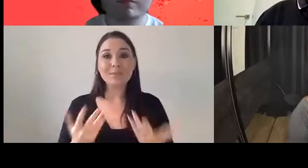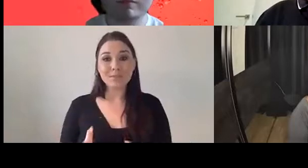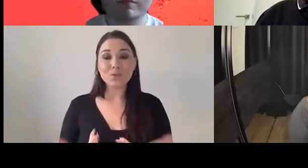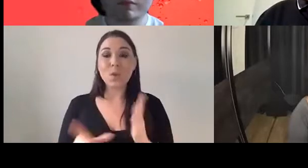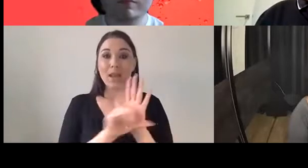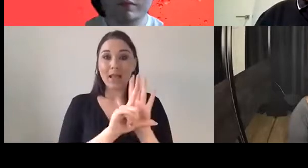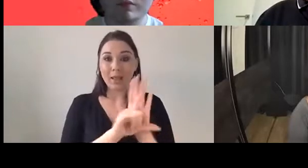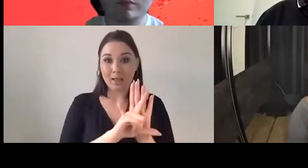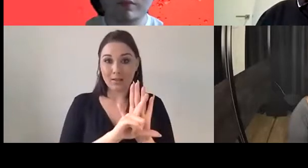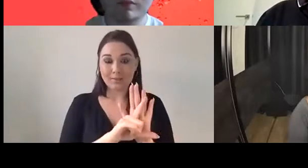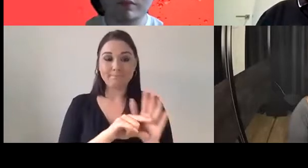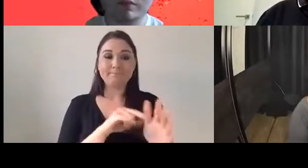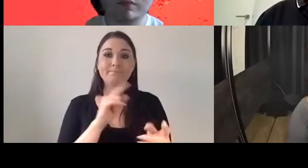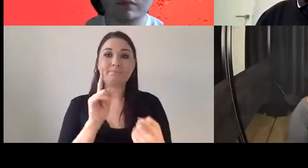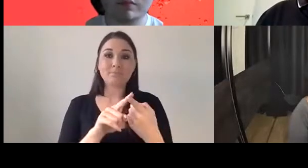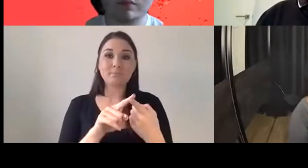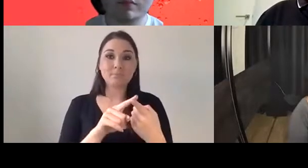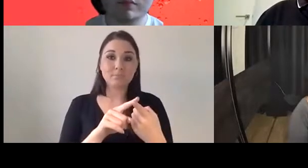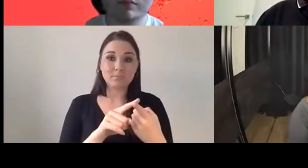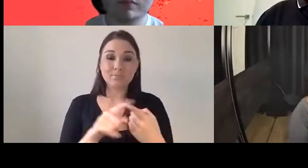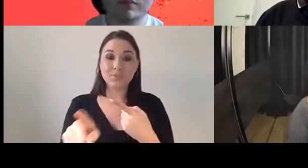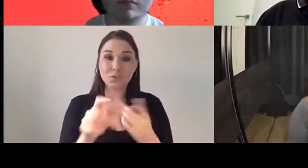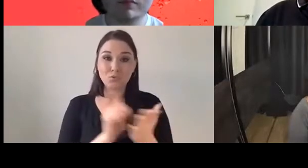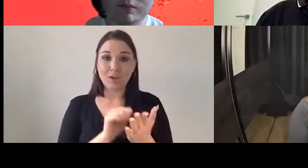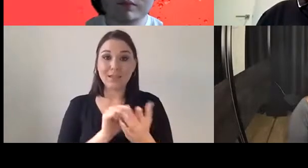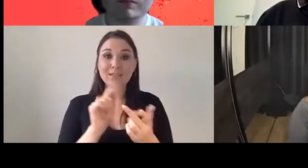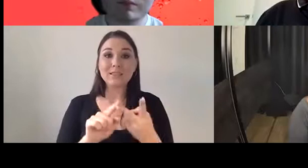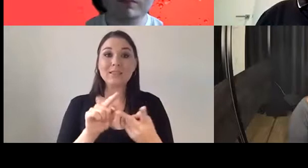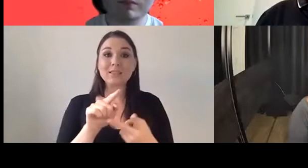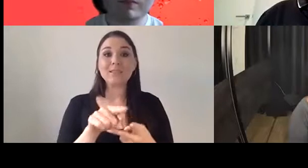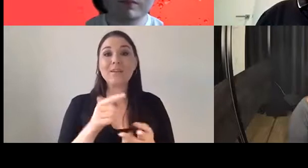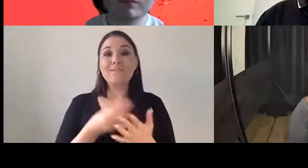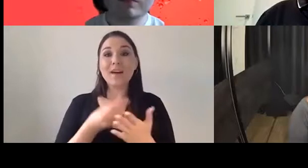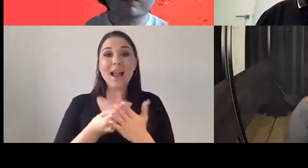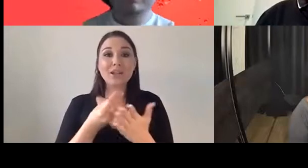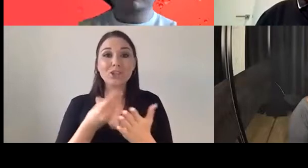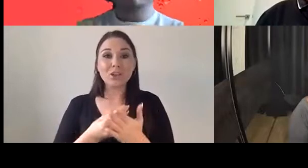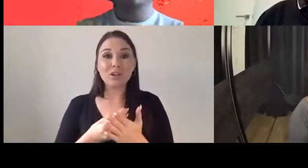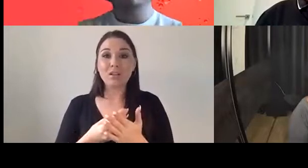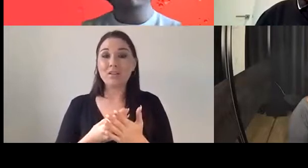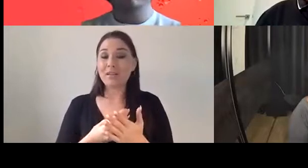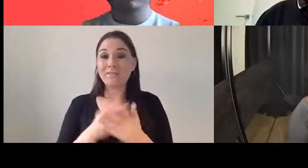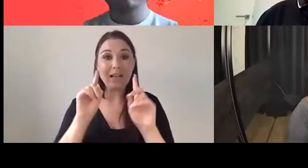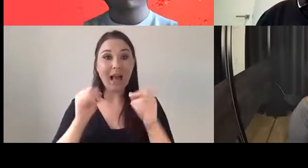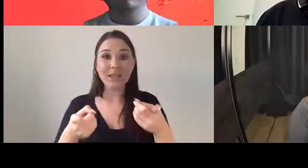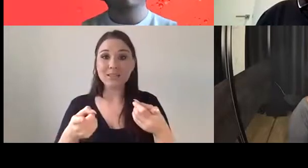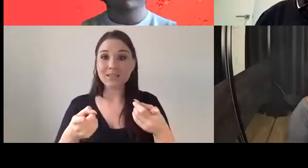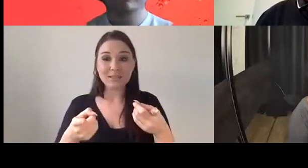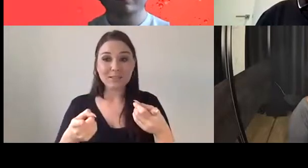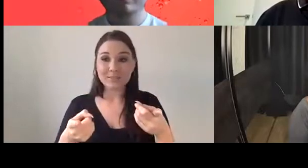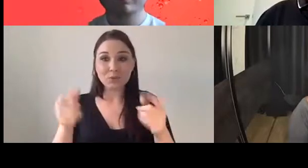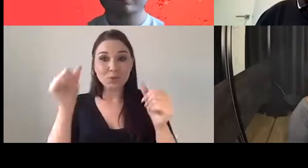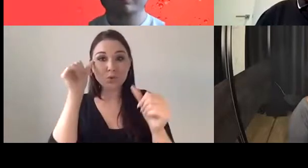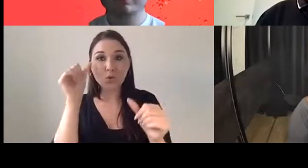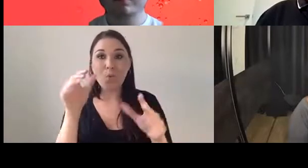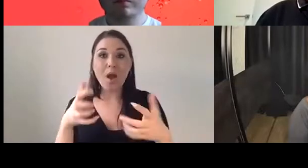legal case. You're right, George, the financial case. If people cannot complete a purchase, that's money that